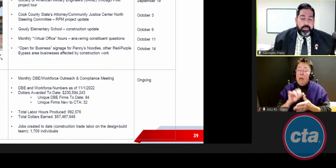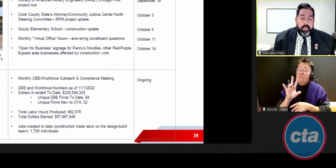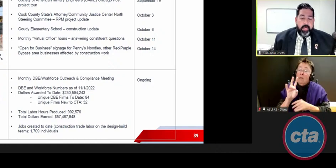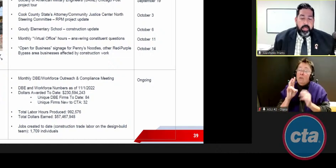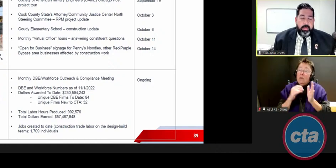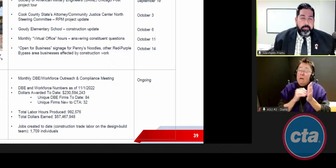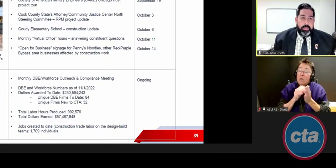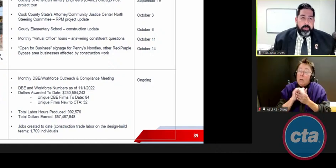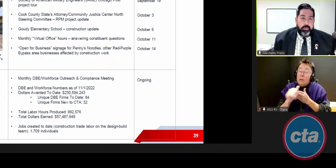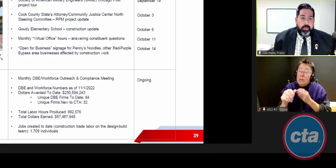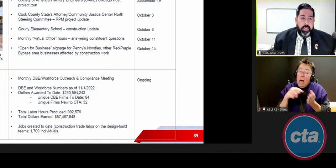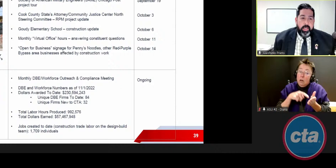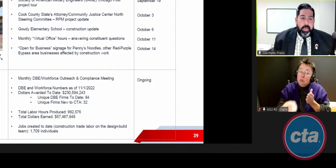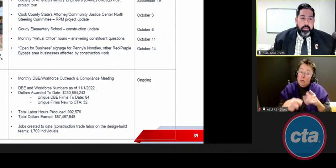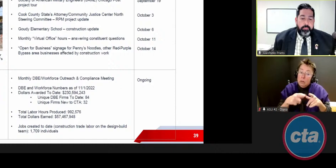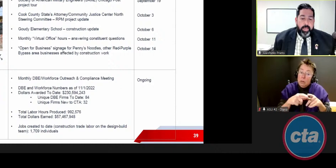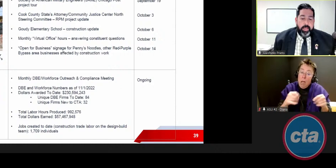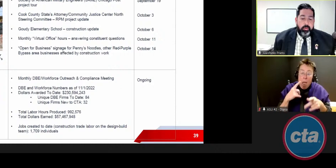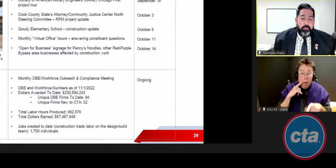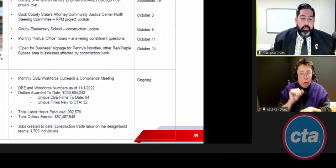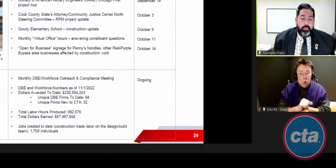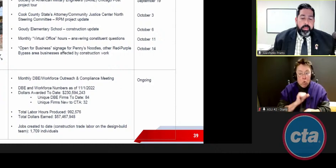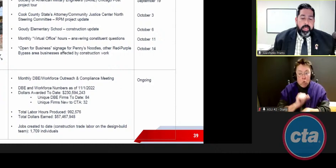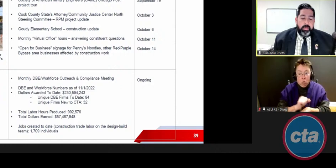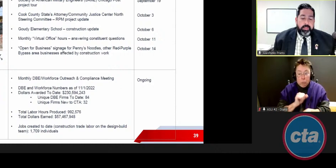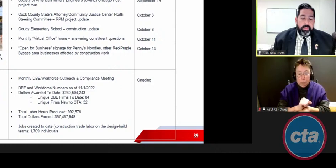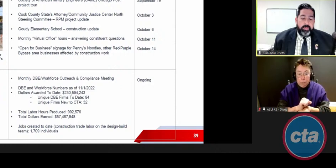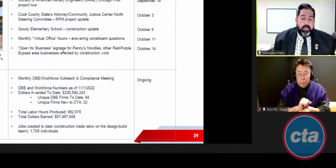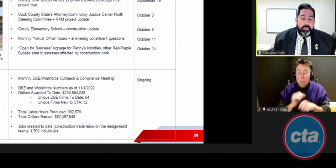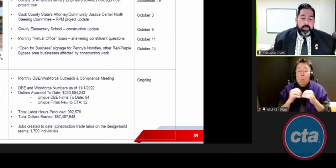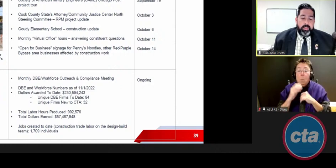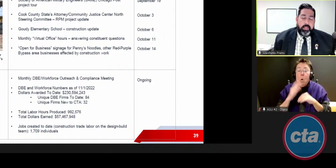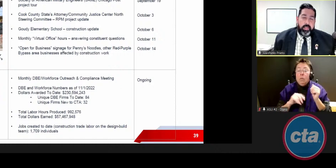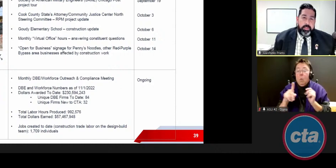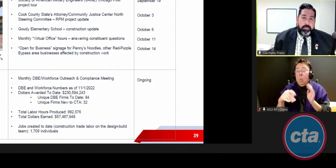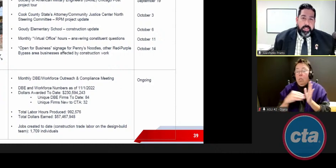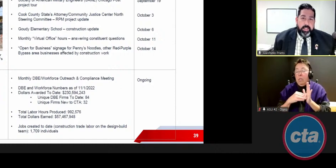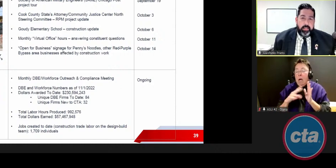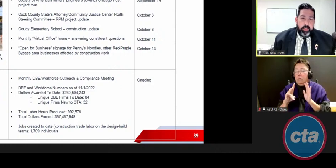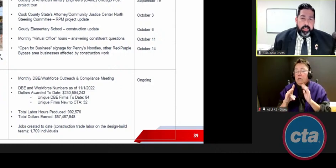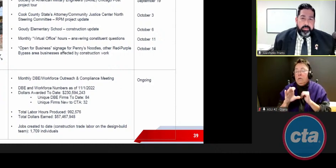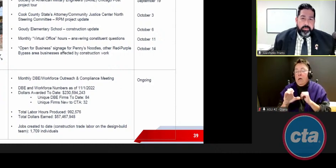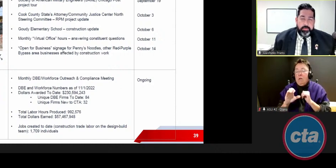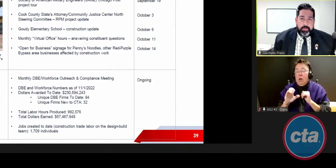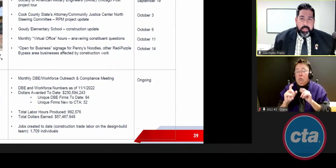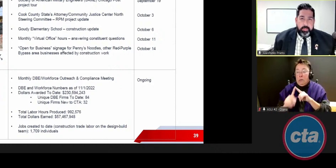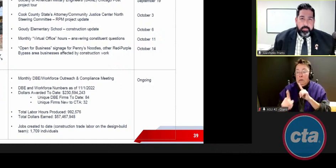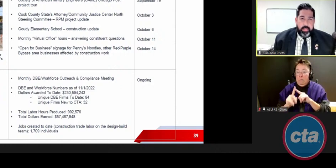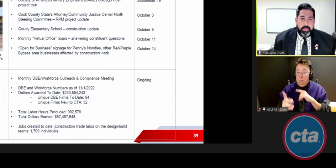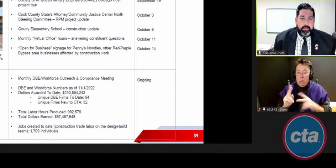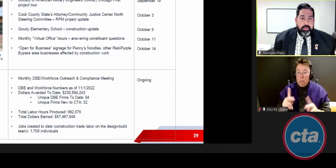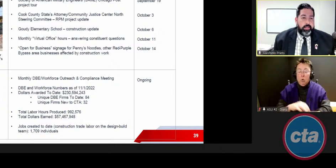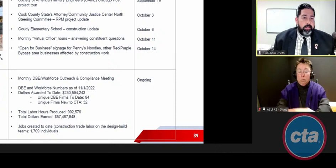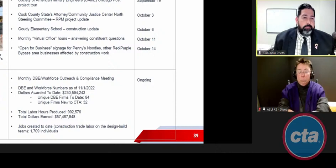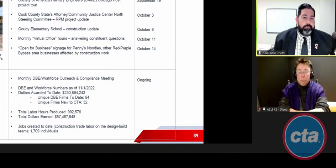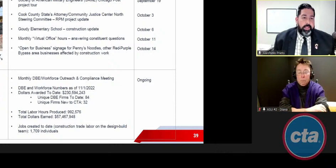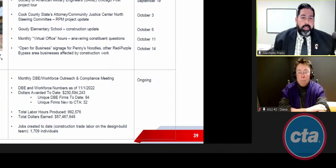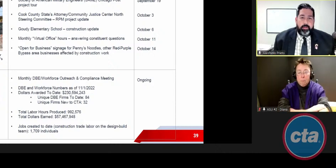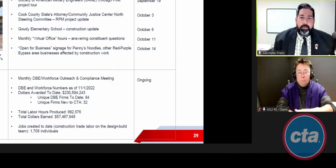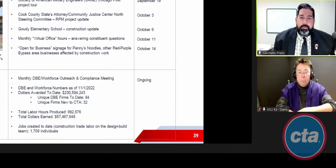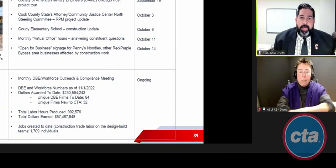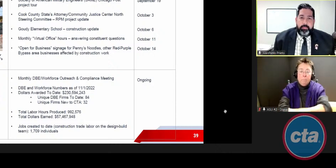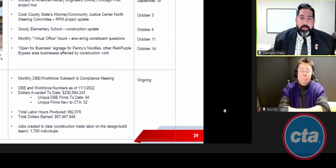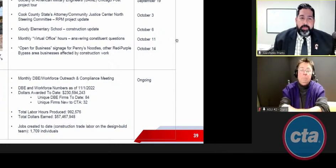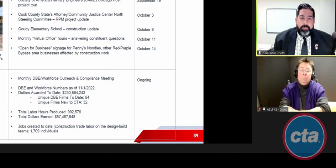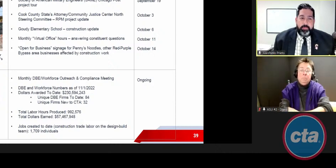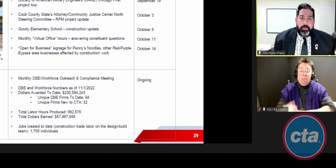$57 million have been earned by over 1,700 unique individuals on the project. And